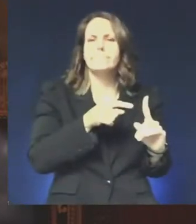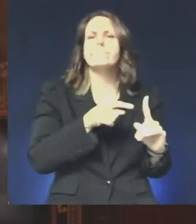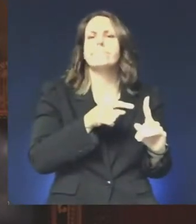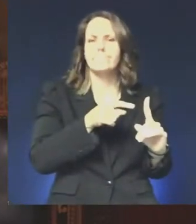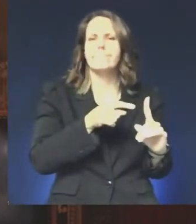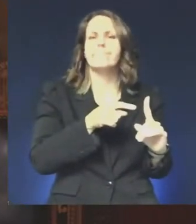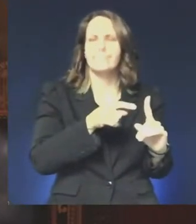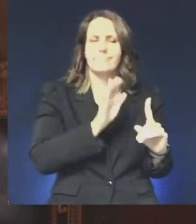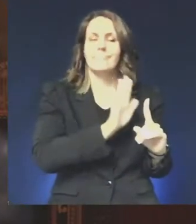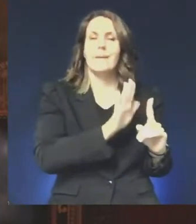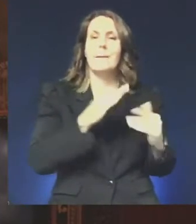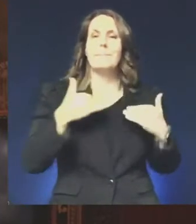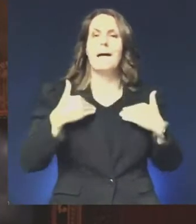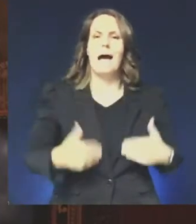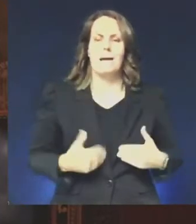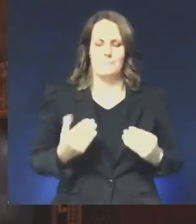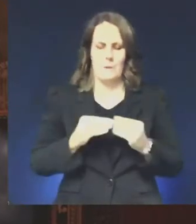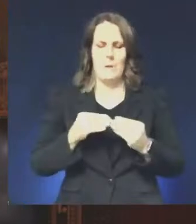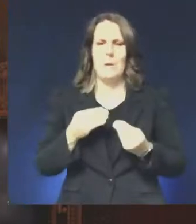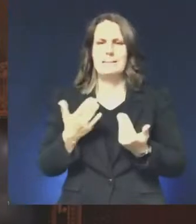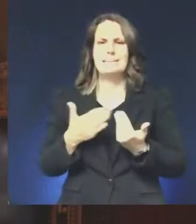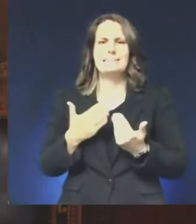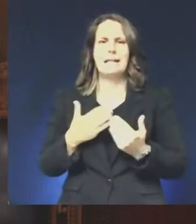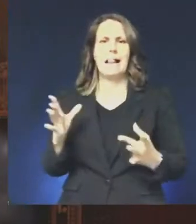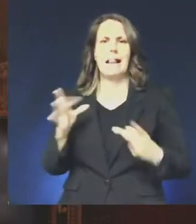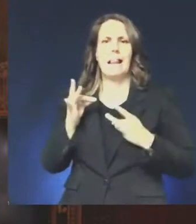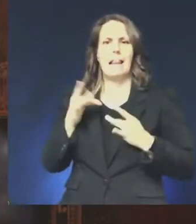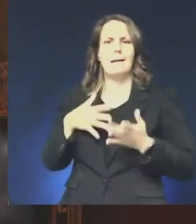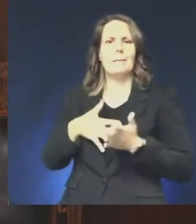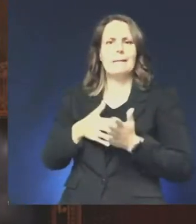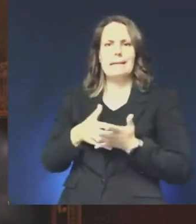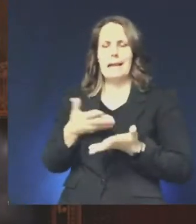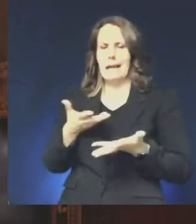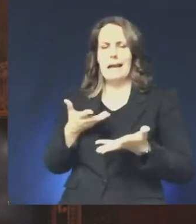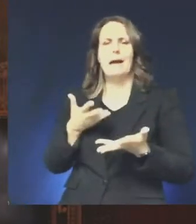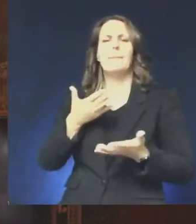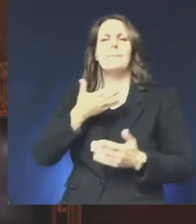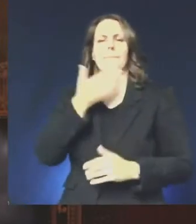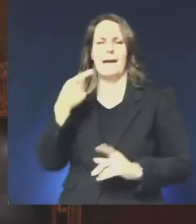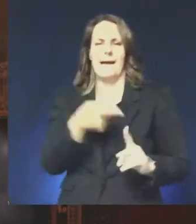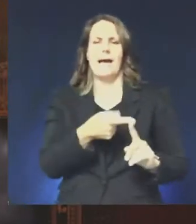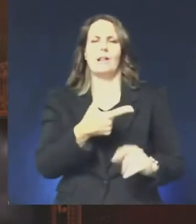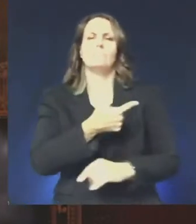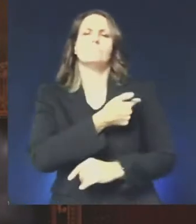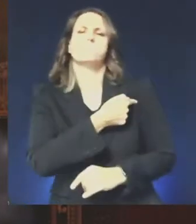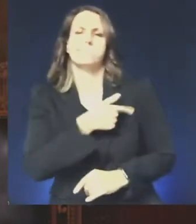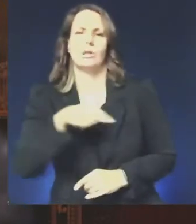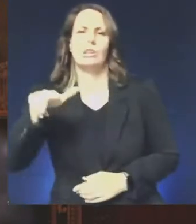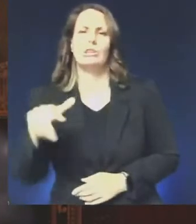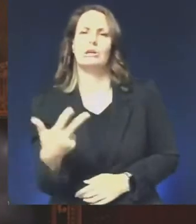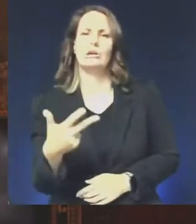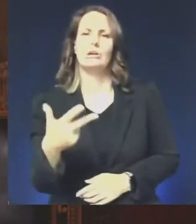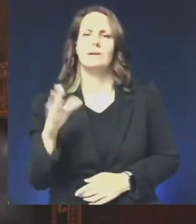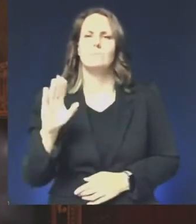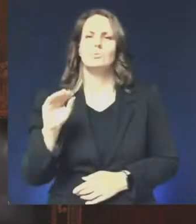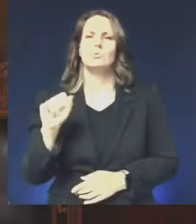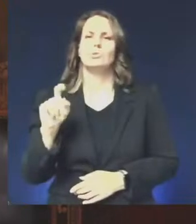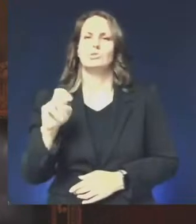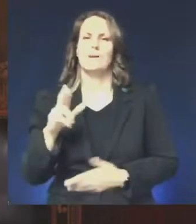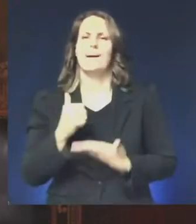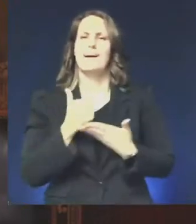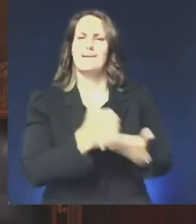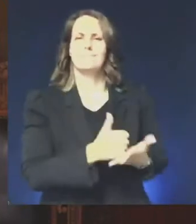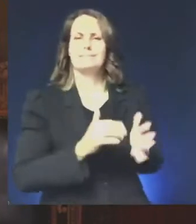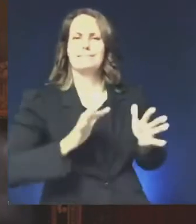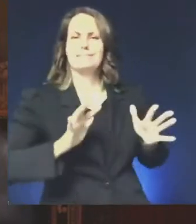of COVID-specific antibodies in the blood, as people with strong immune systems. So there's been some recent studies that show when a